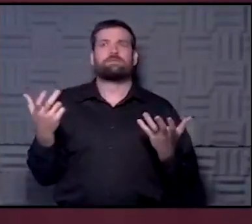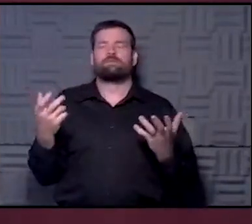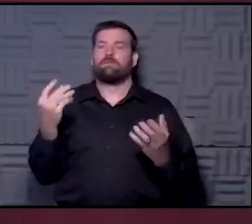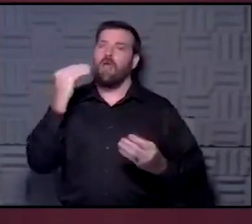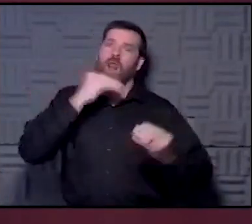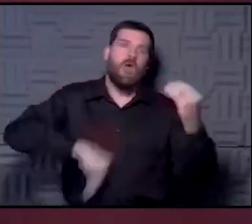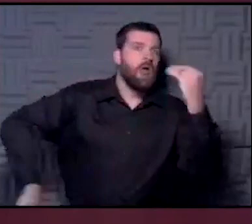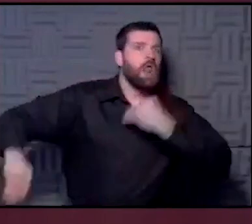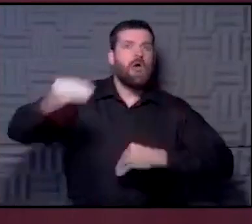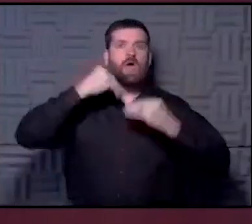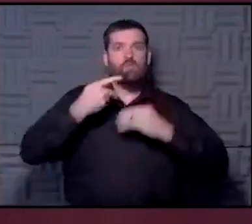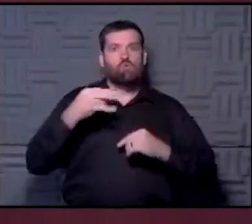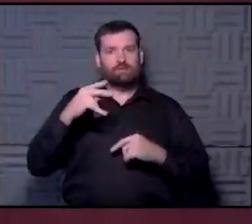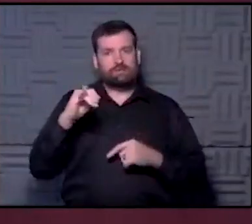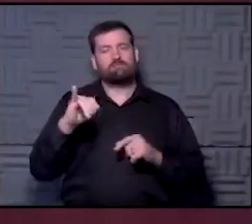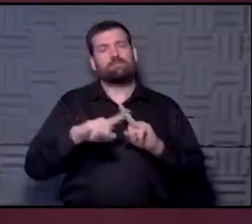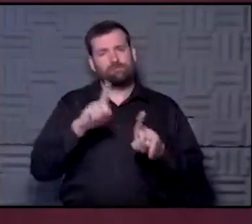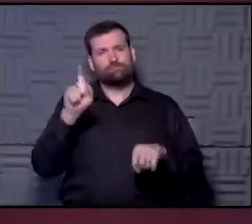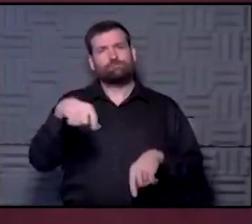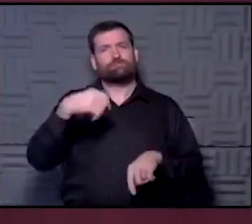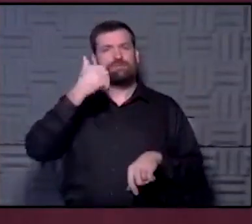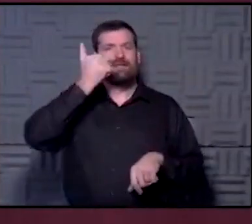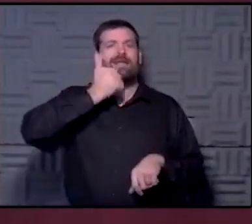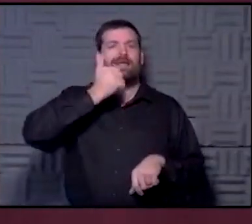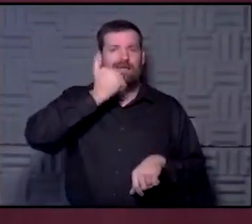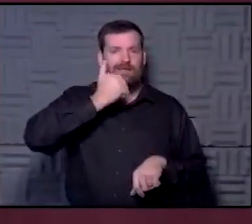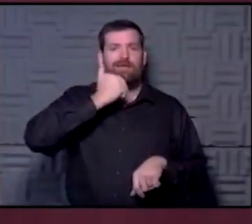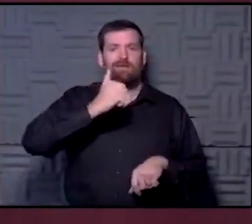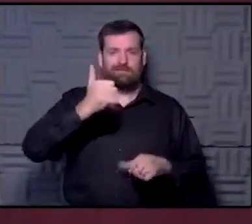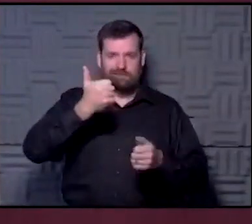but make sure you have a protein source or two in each meal.